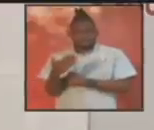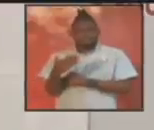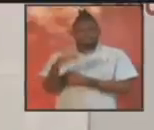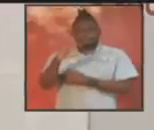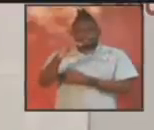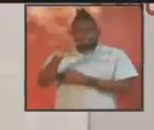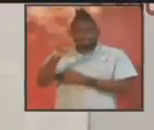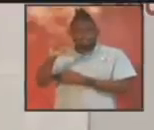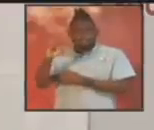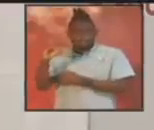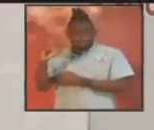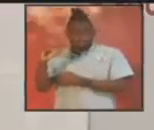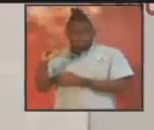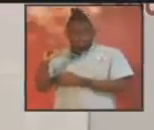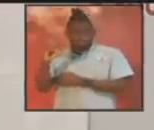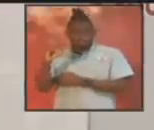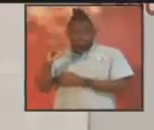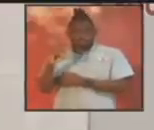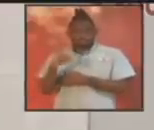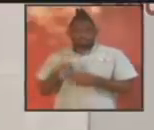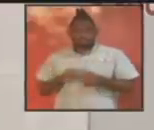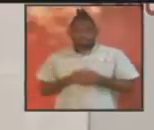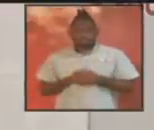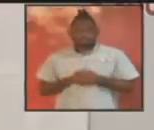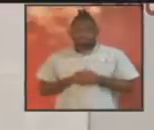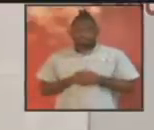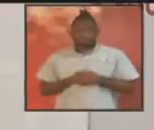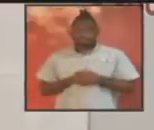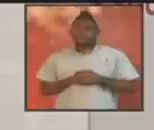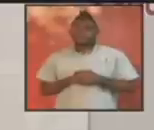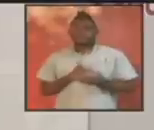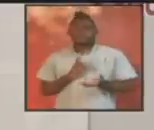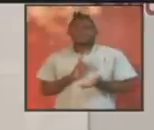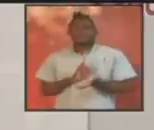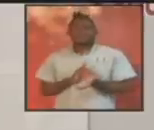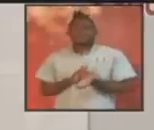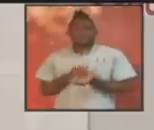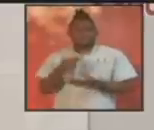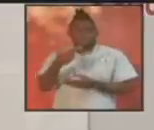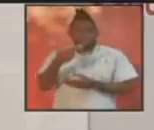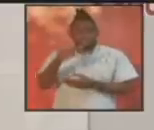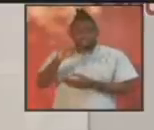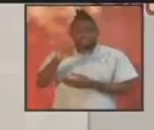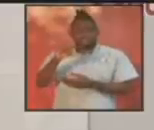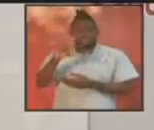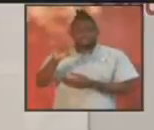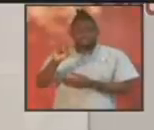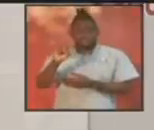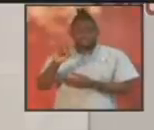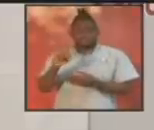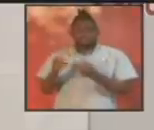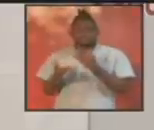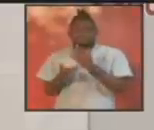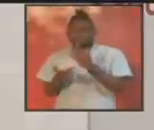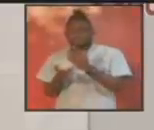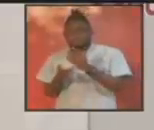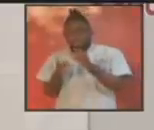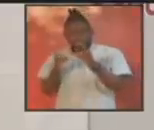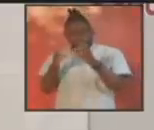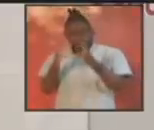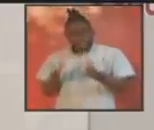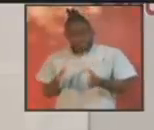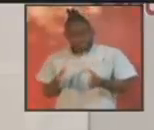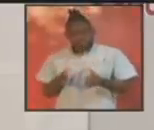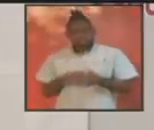Dr. Paras Ram, Dr. Avery Hines, the Technical Director of the Epidemiology